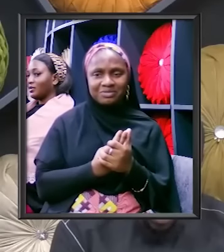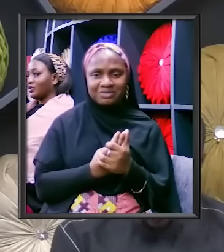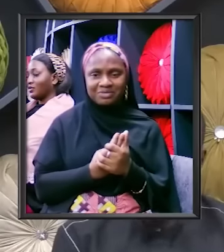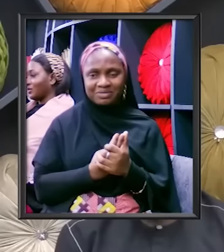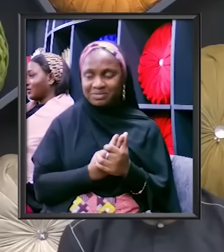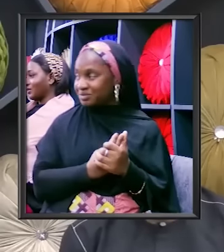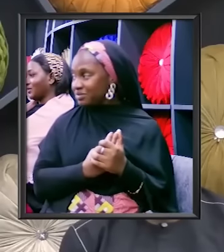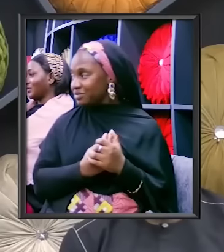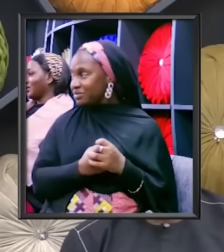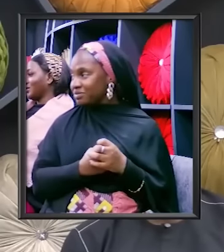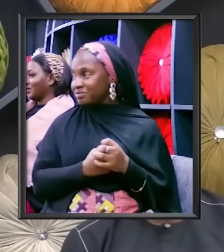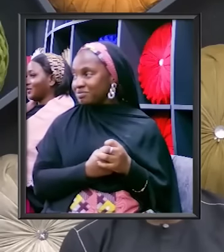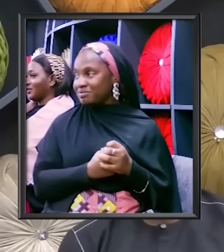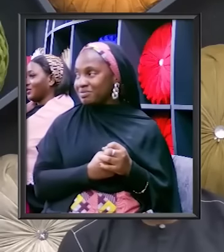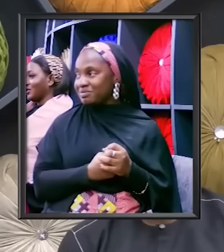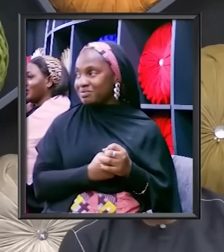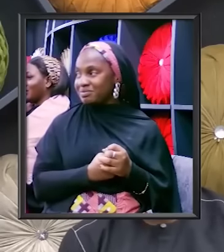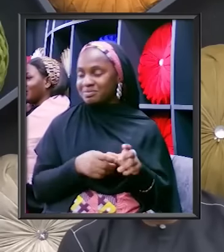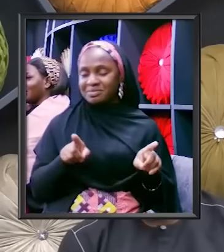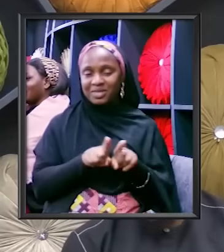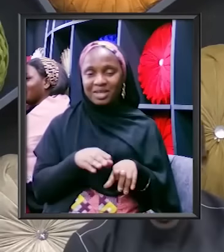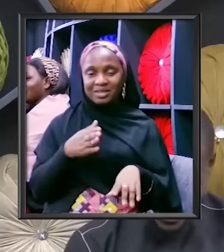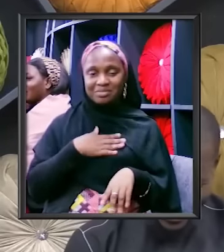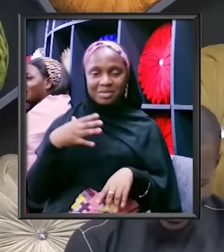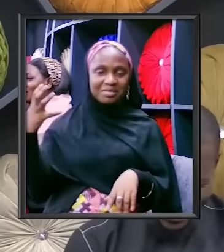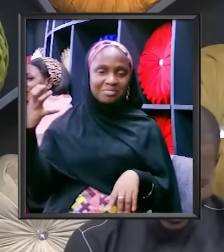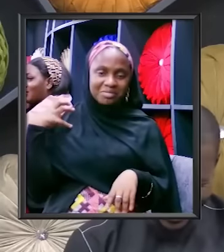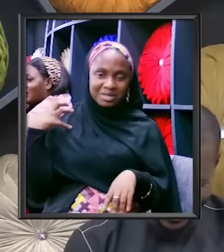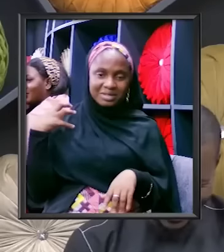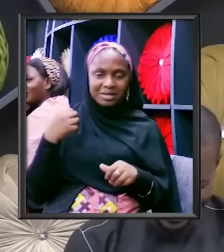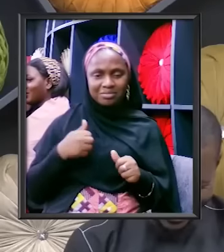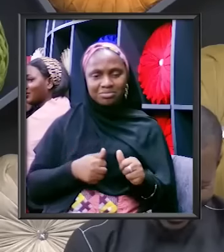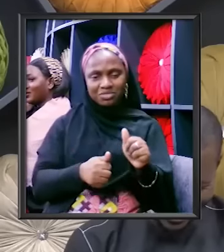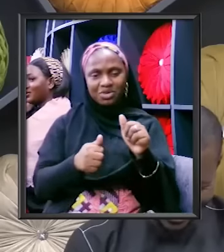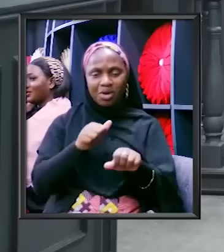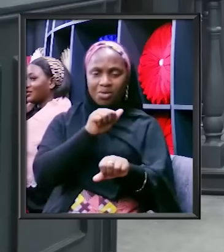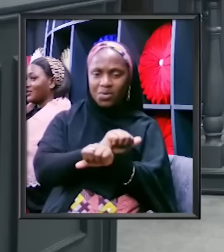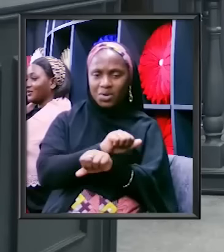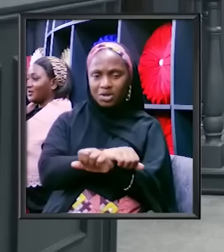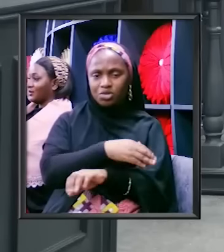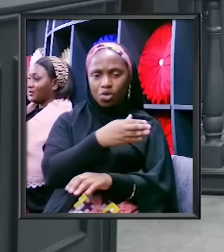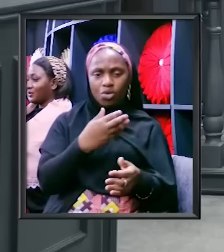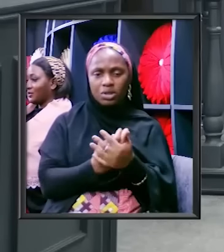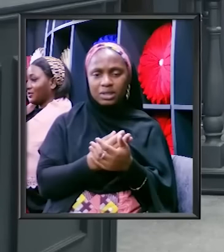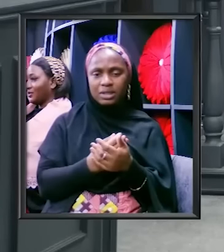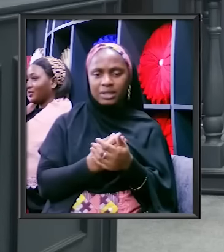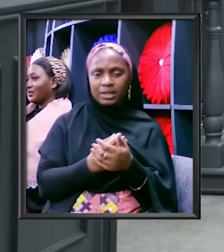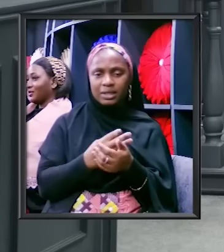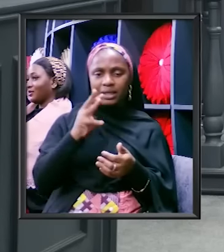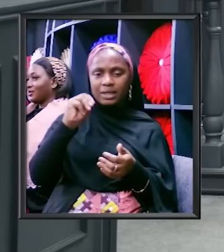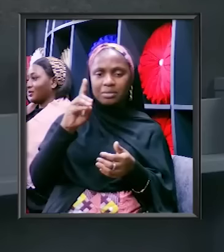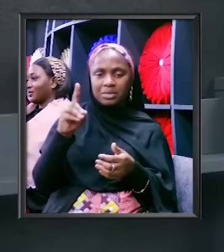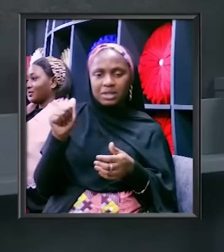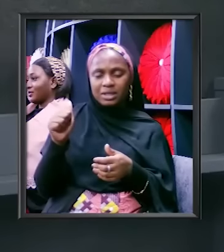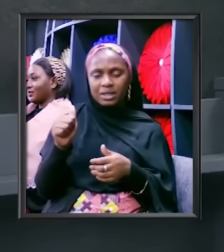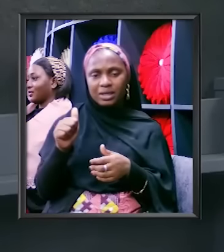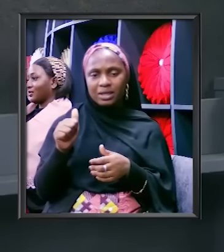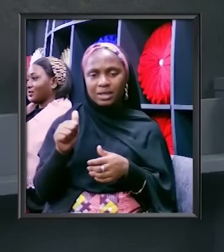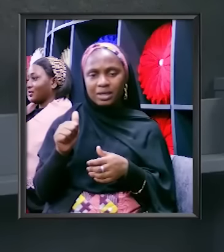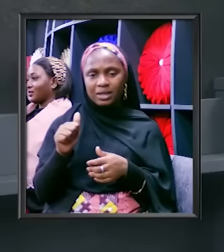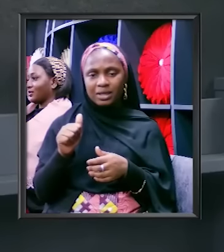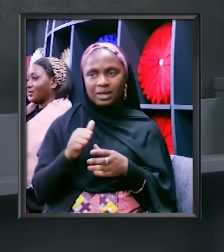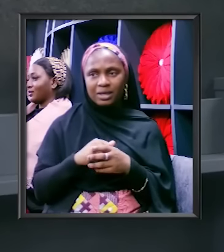to come? Because as my madam, as we follow my madam, they work out all the MDAs, even the ministers, the chairman's CEOs.